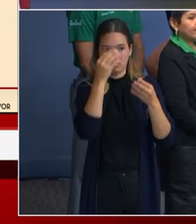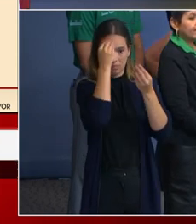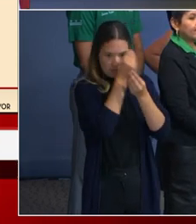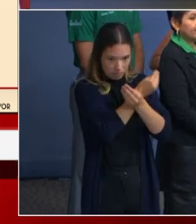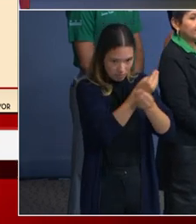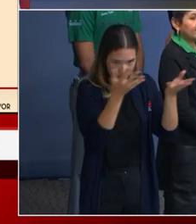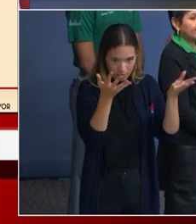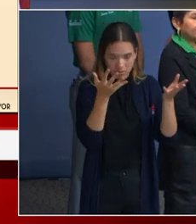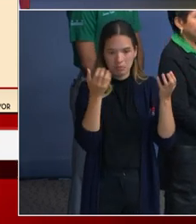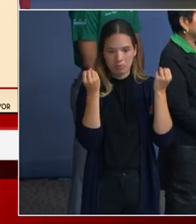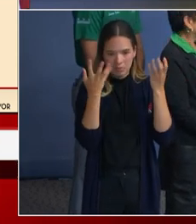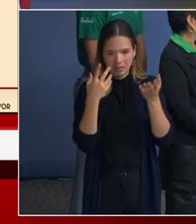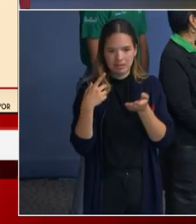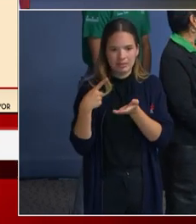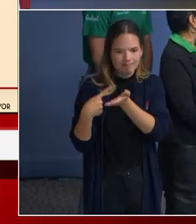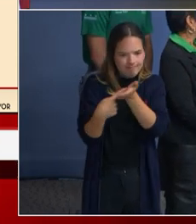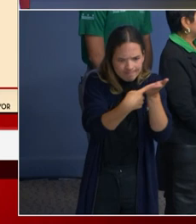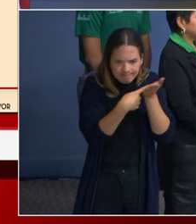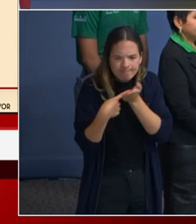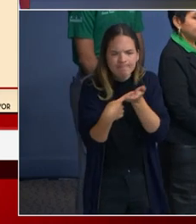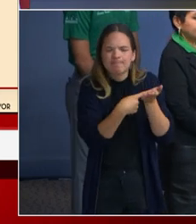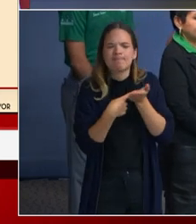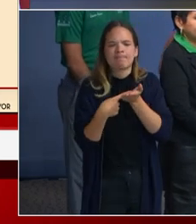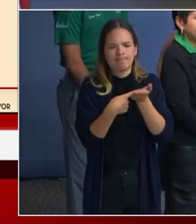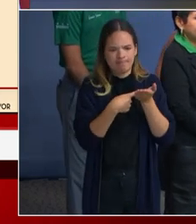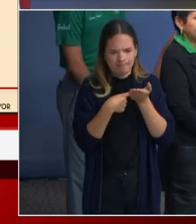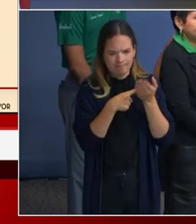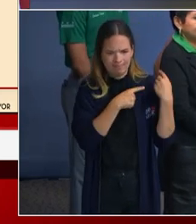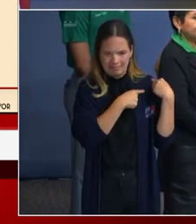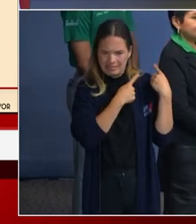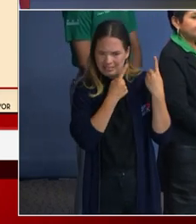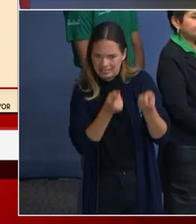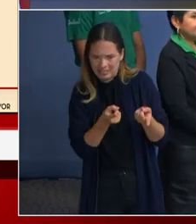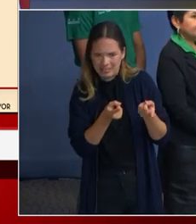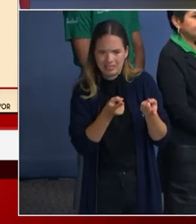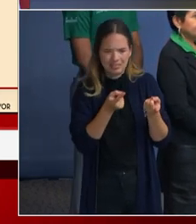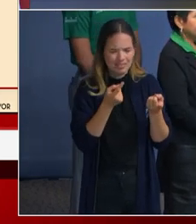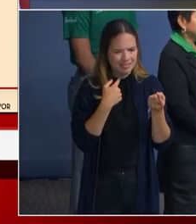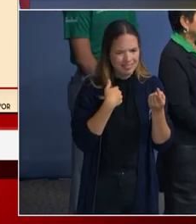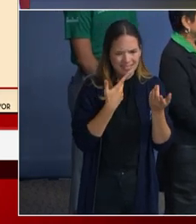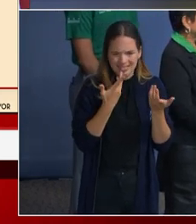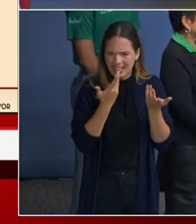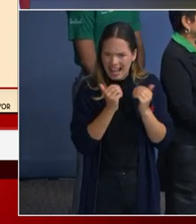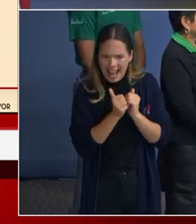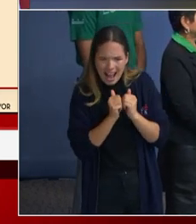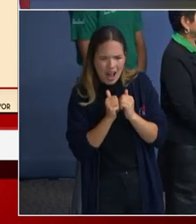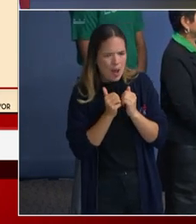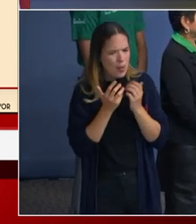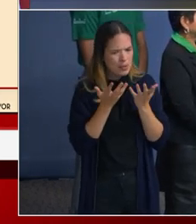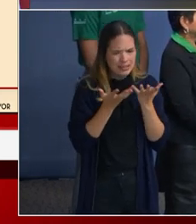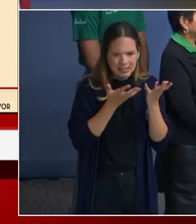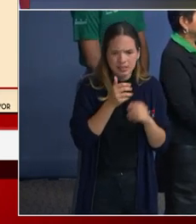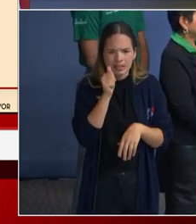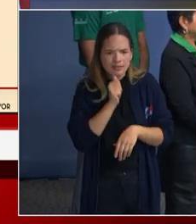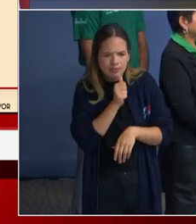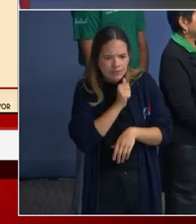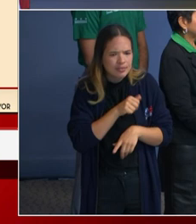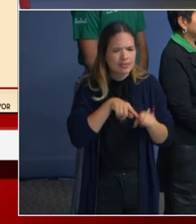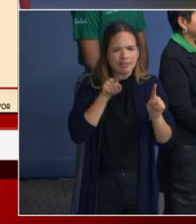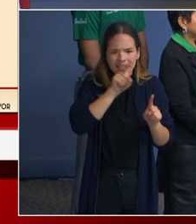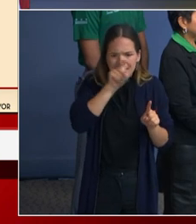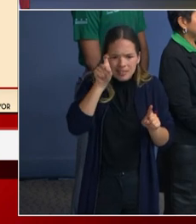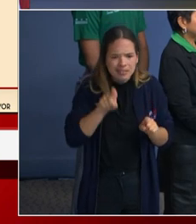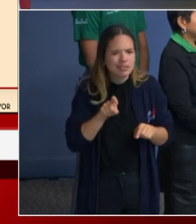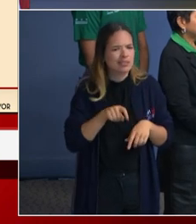that we have had along the way or attempted to have with those states as well as with the